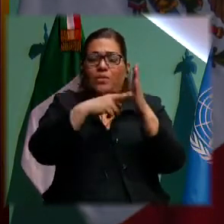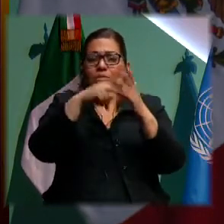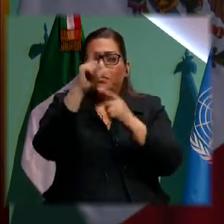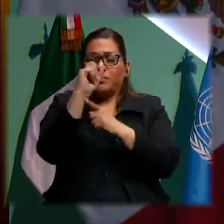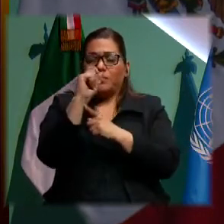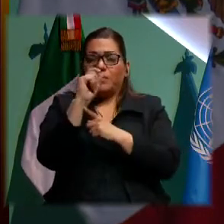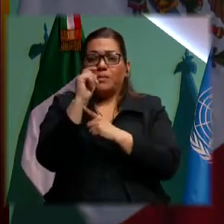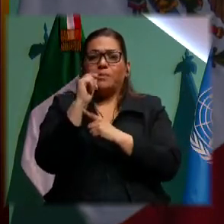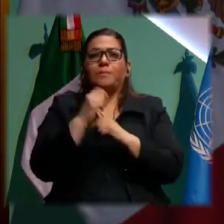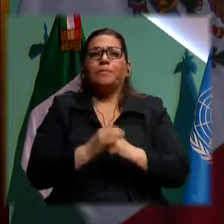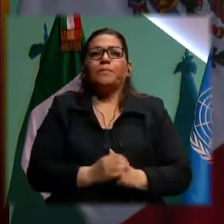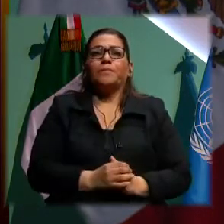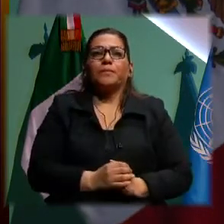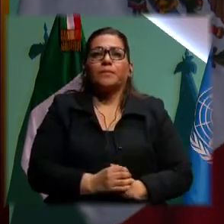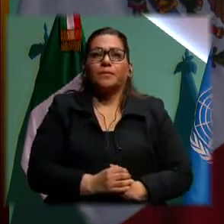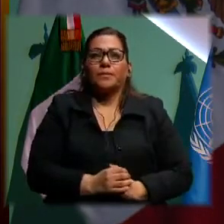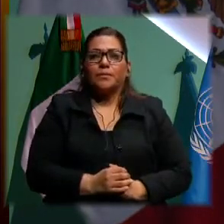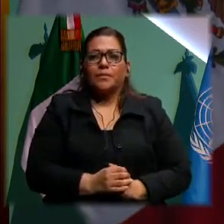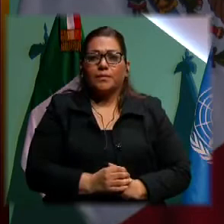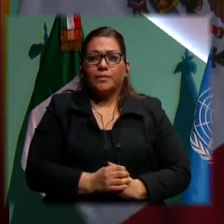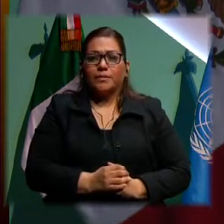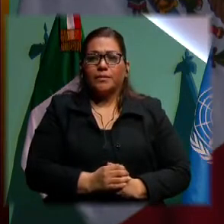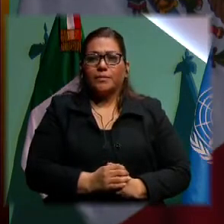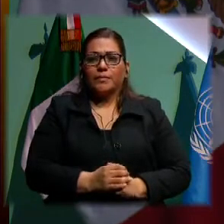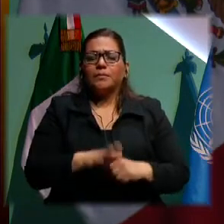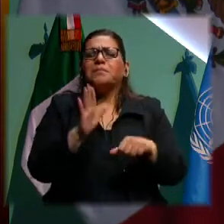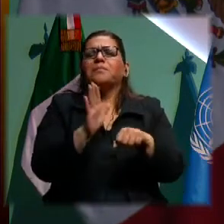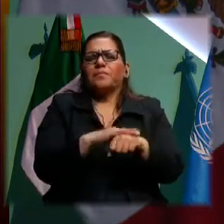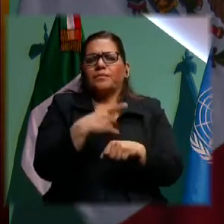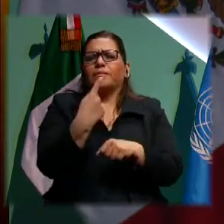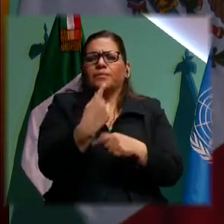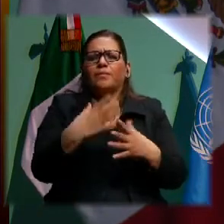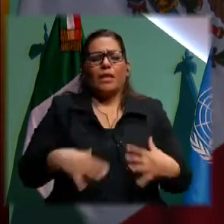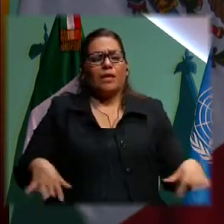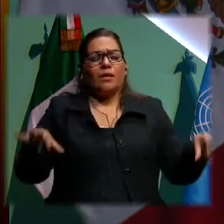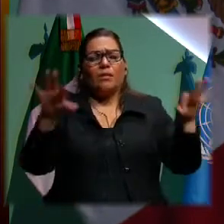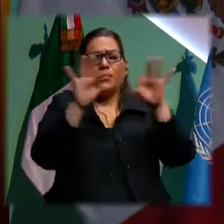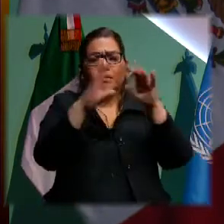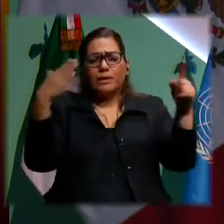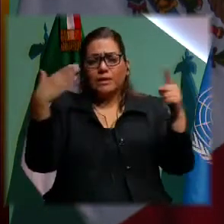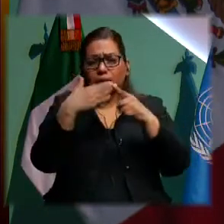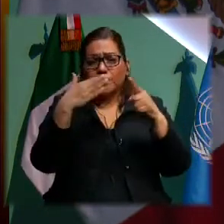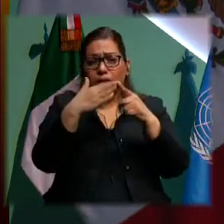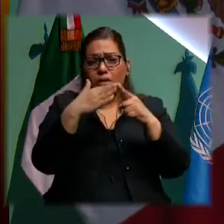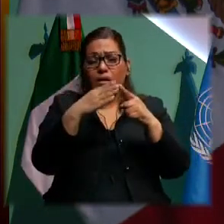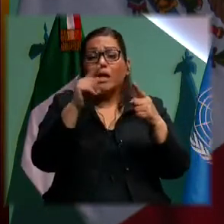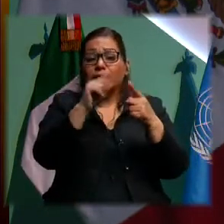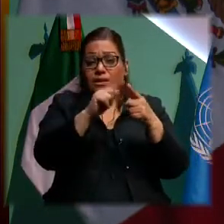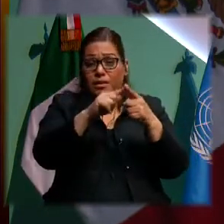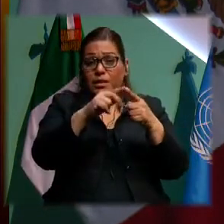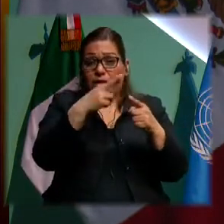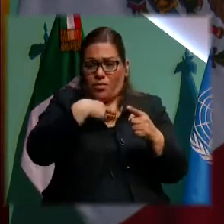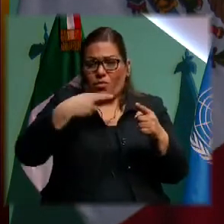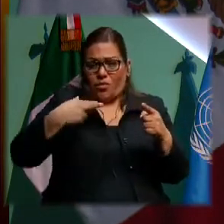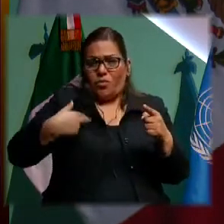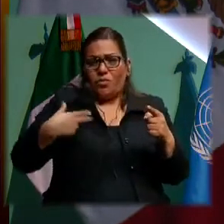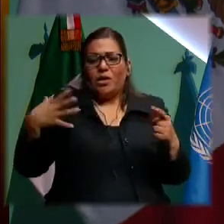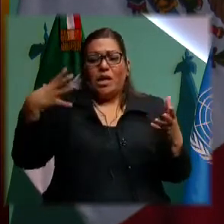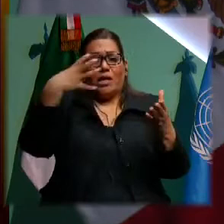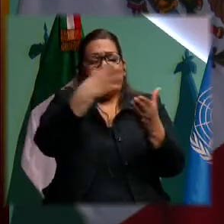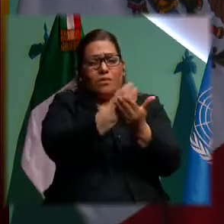Why is that goal so fundamental? Because if we achieve this goal, that we